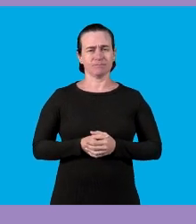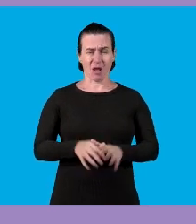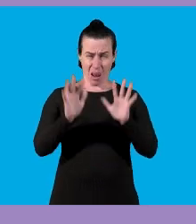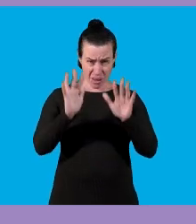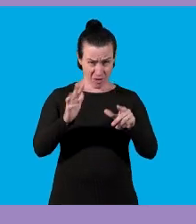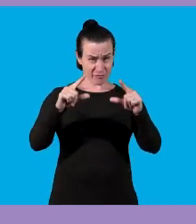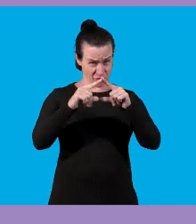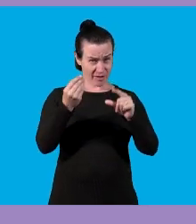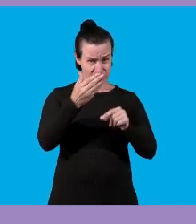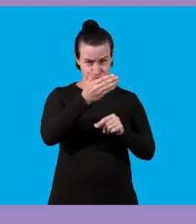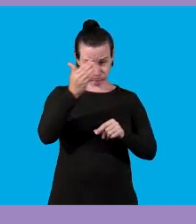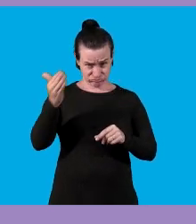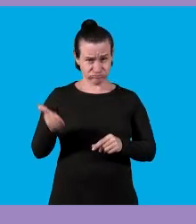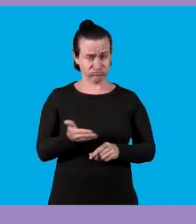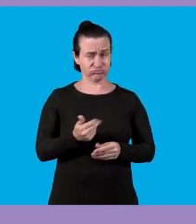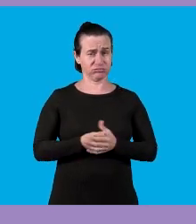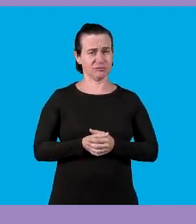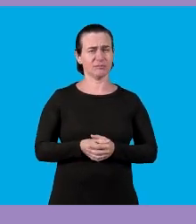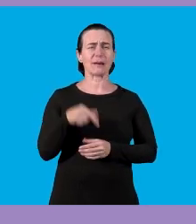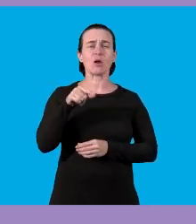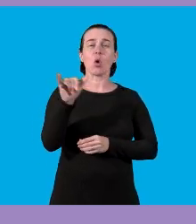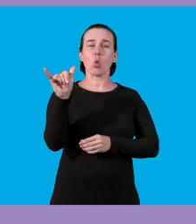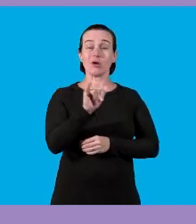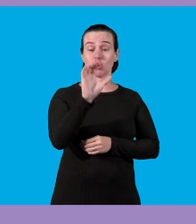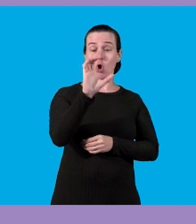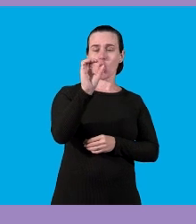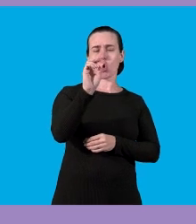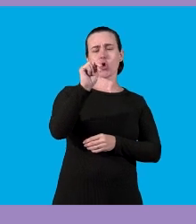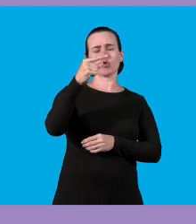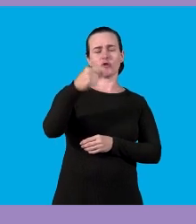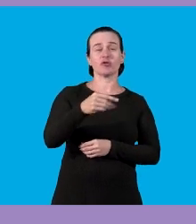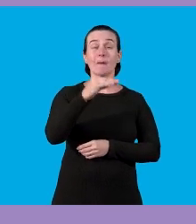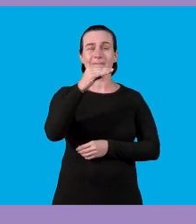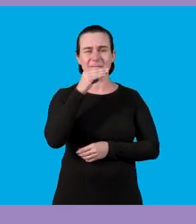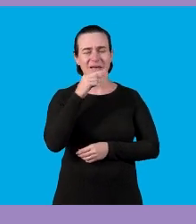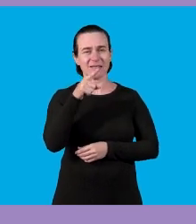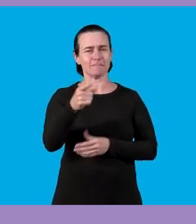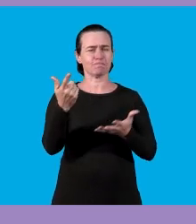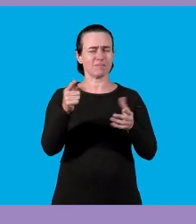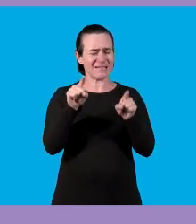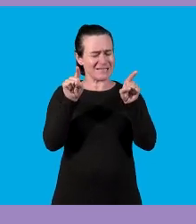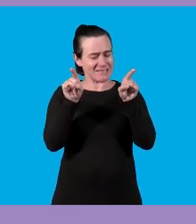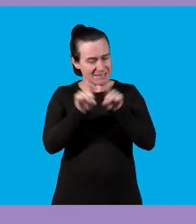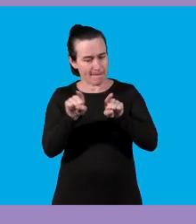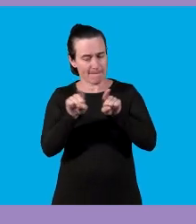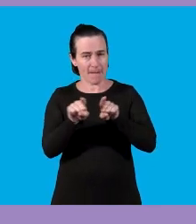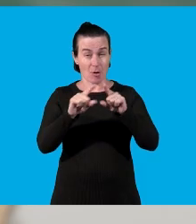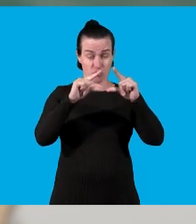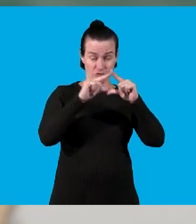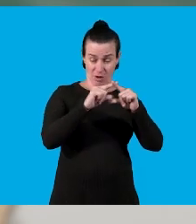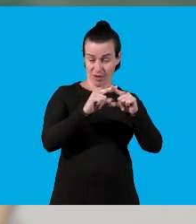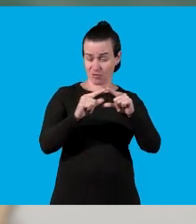There are a lot of triangles in there, but let's look at congruent triangles, which means triangles that have